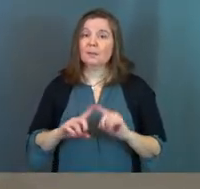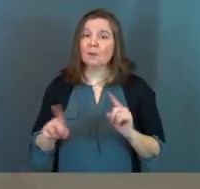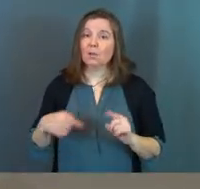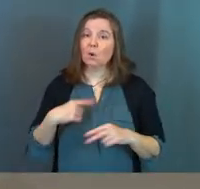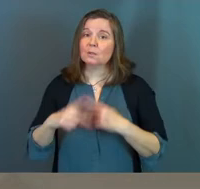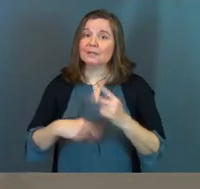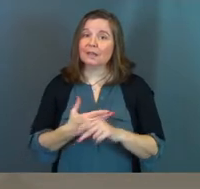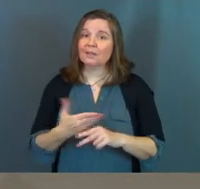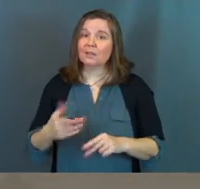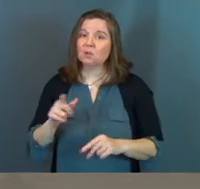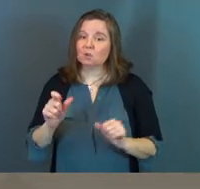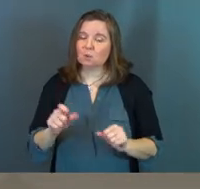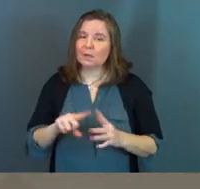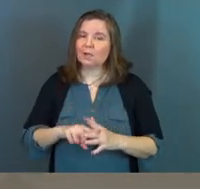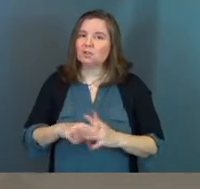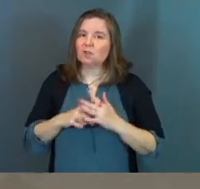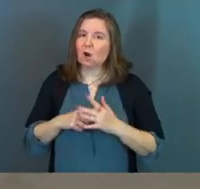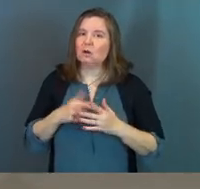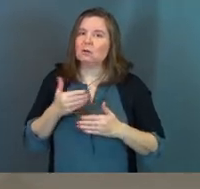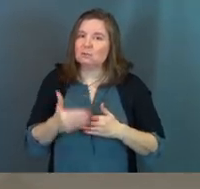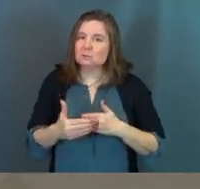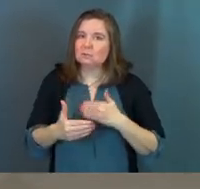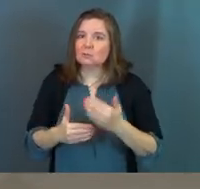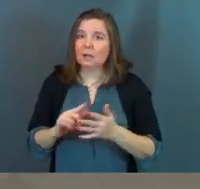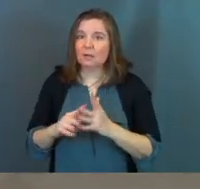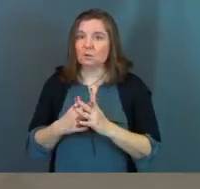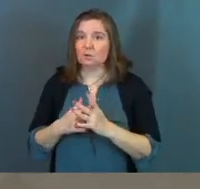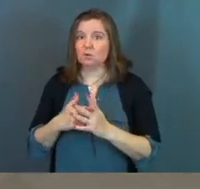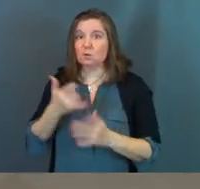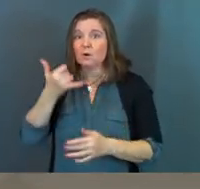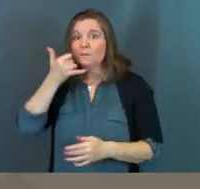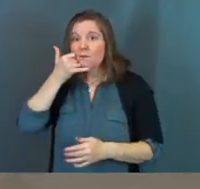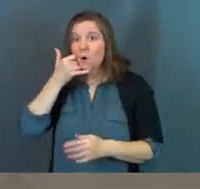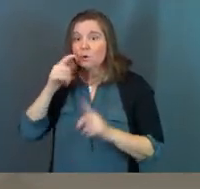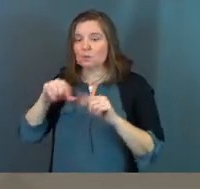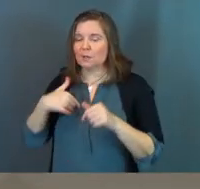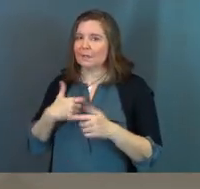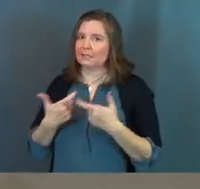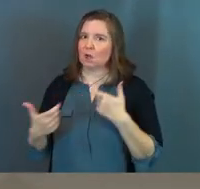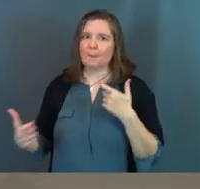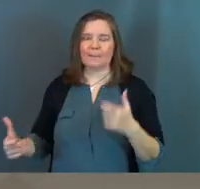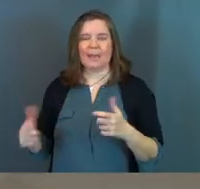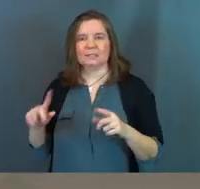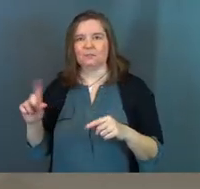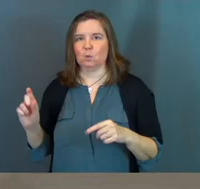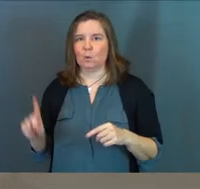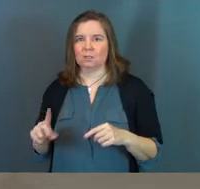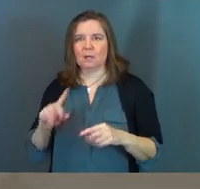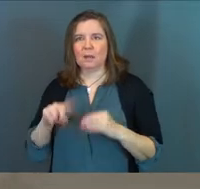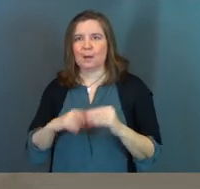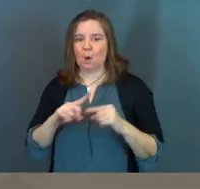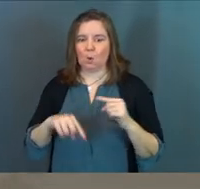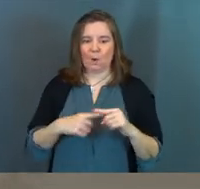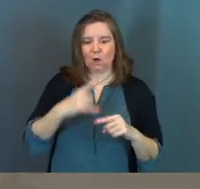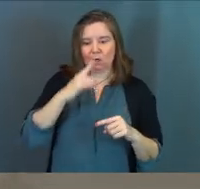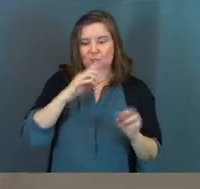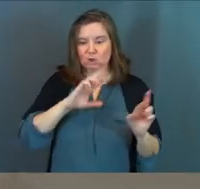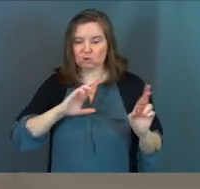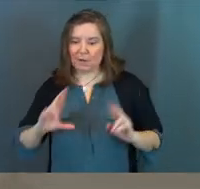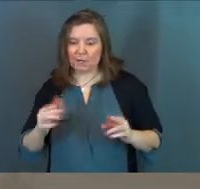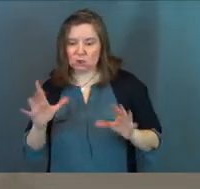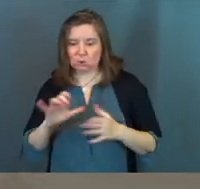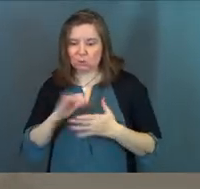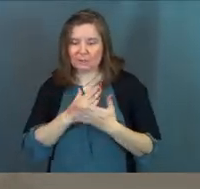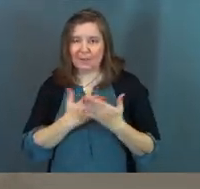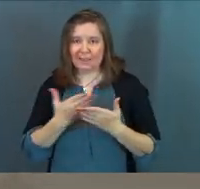But those are the kinds of things that you can start to do. And when it comes to phones and screens, these are massive questions about when are our kids ready